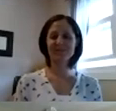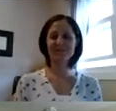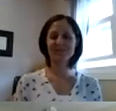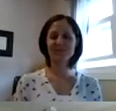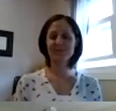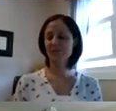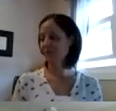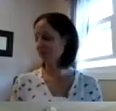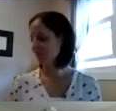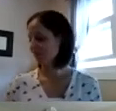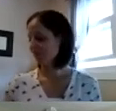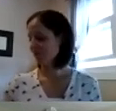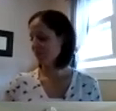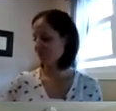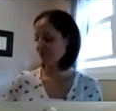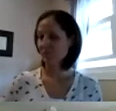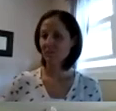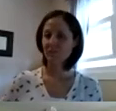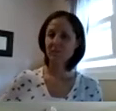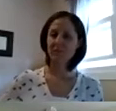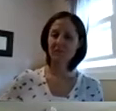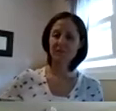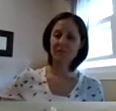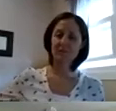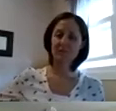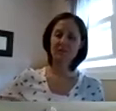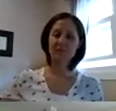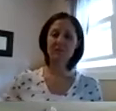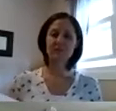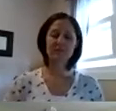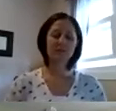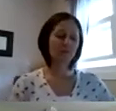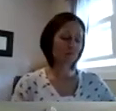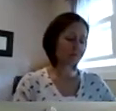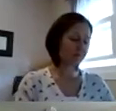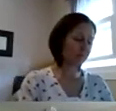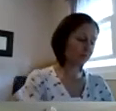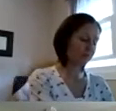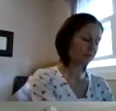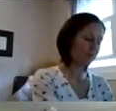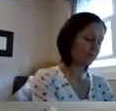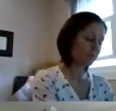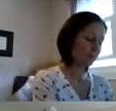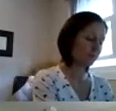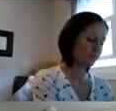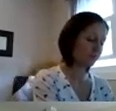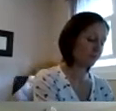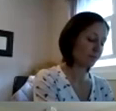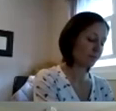going to be really open on that stipulation because we really believe that